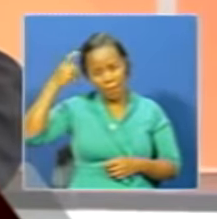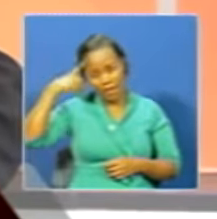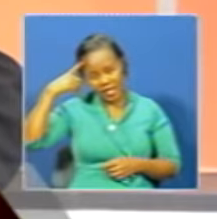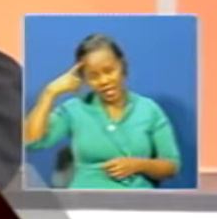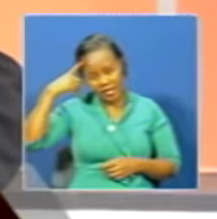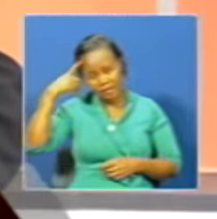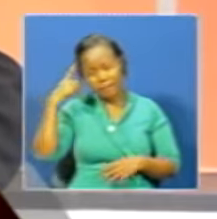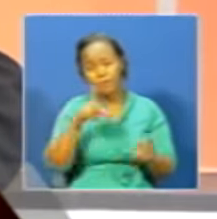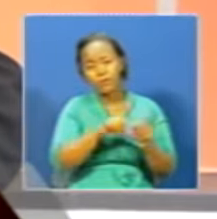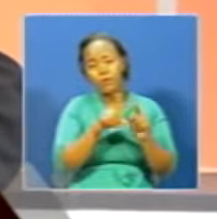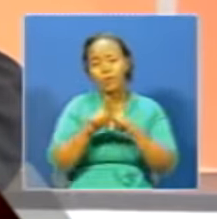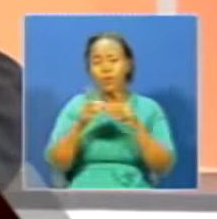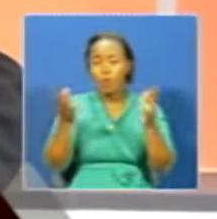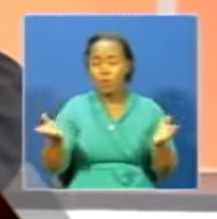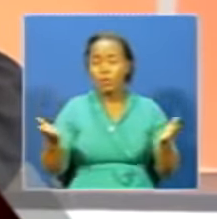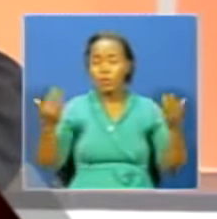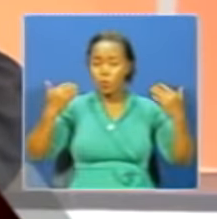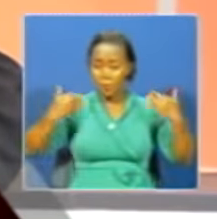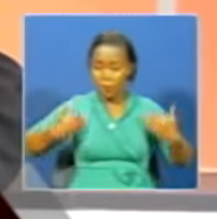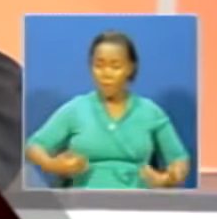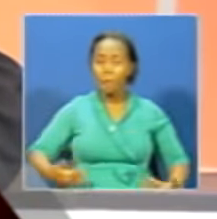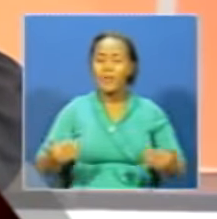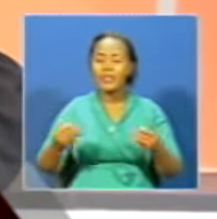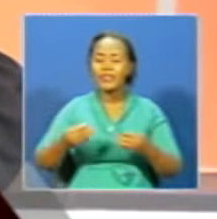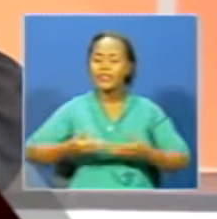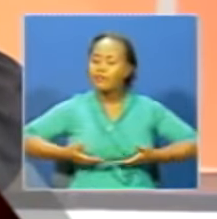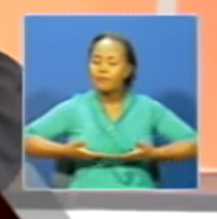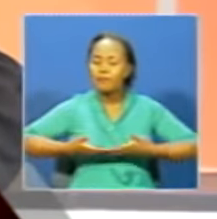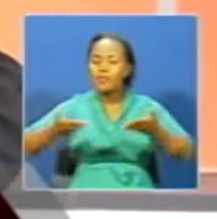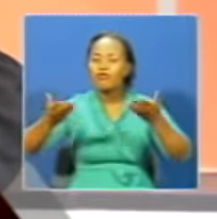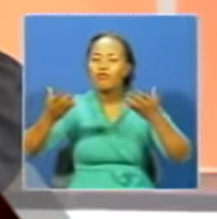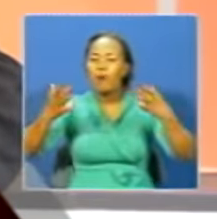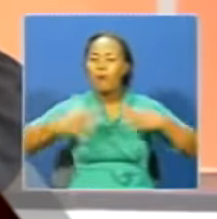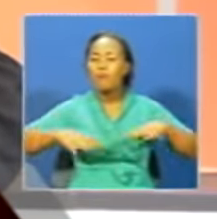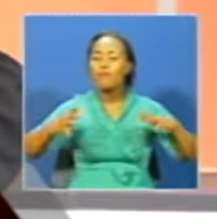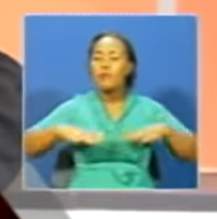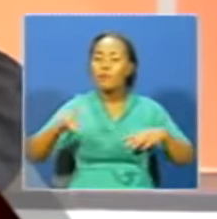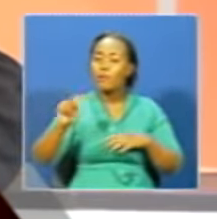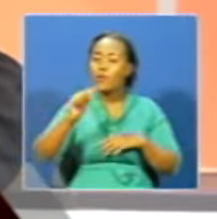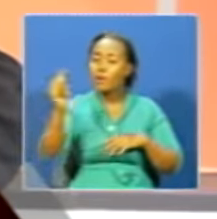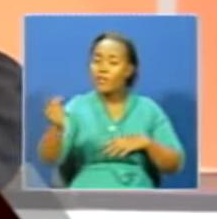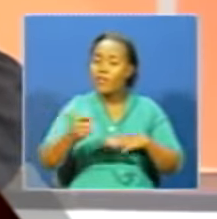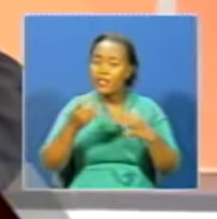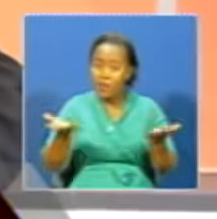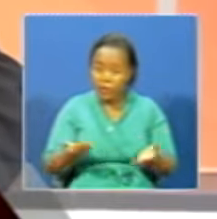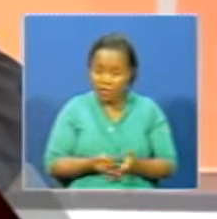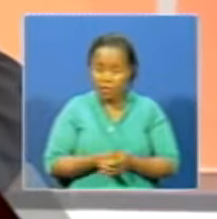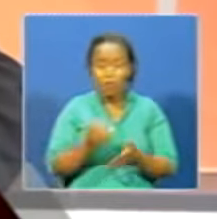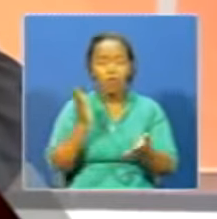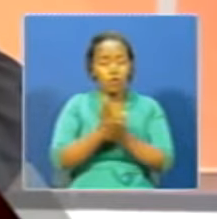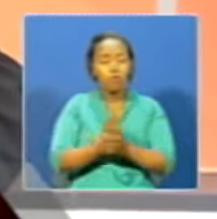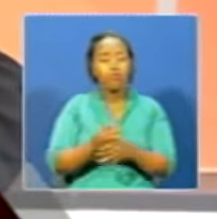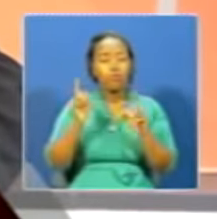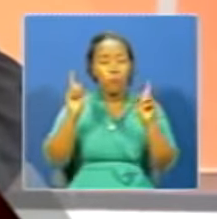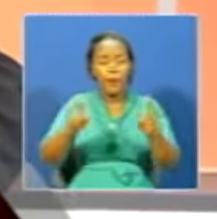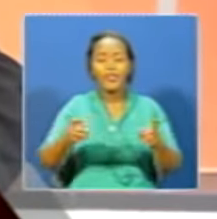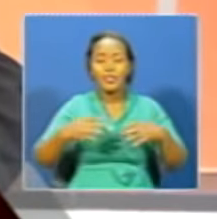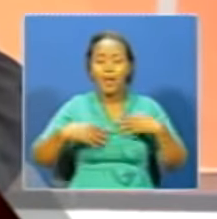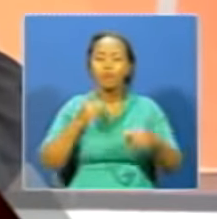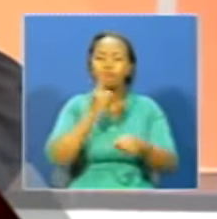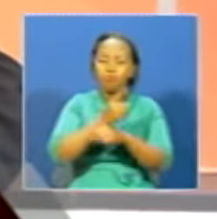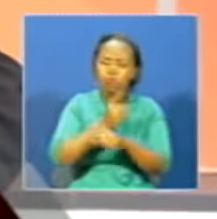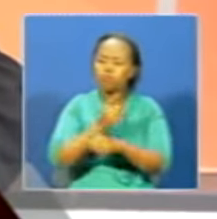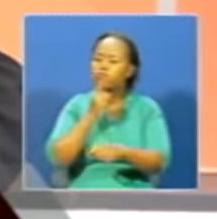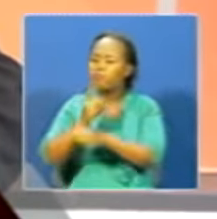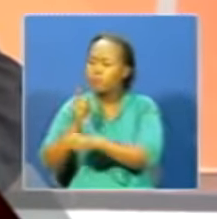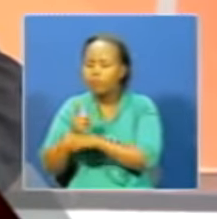And I want to tell people is that even if you have to bring discipline, okay, and